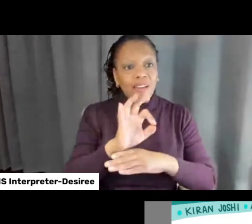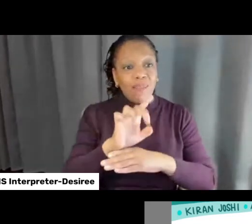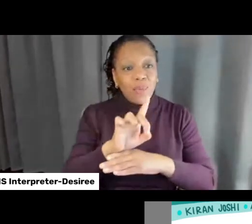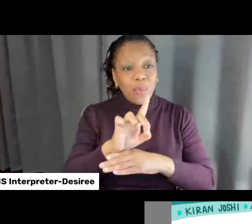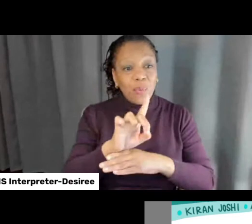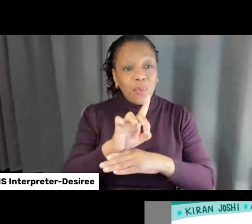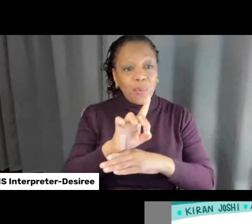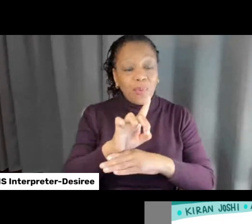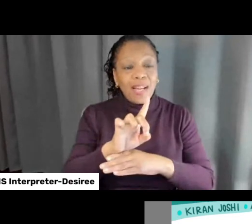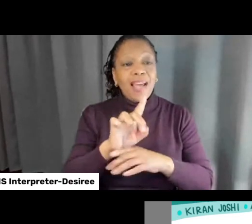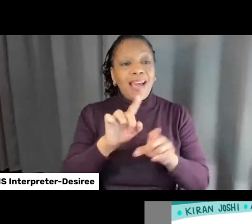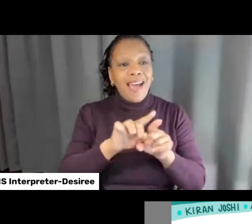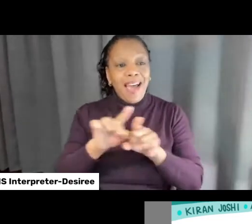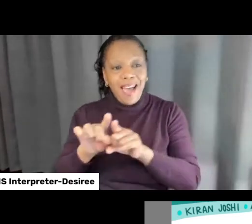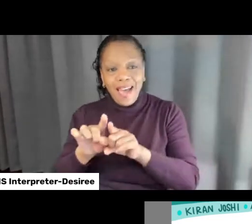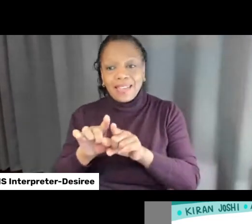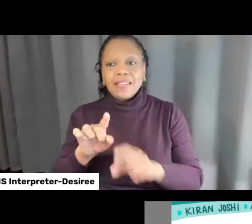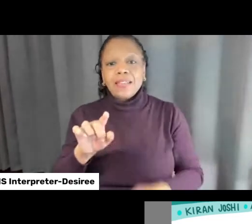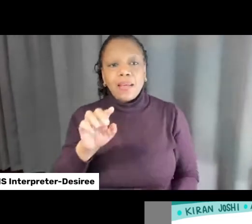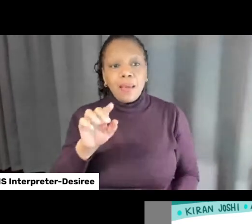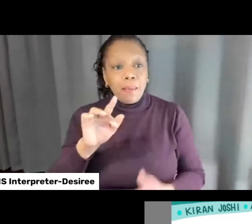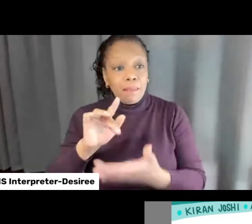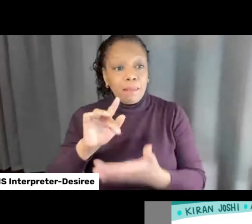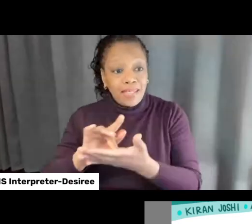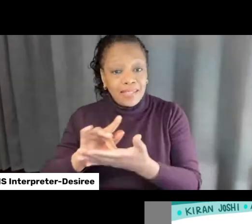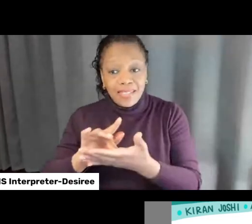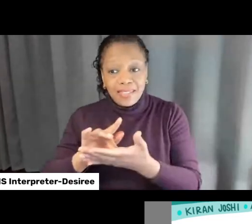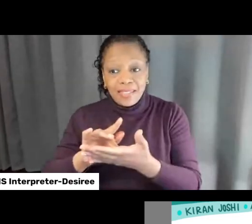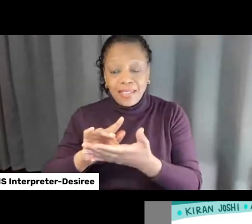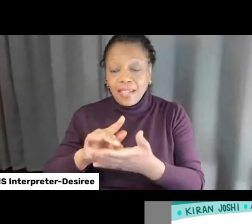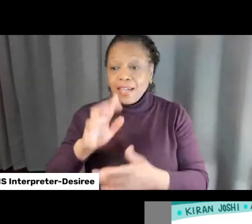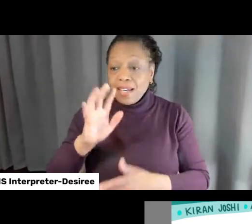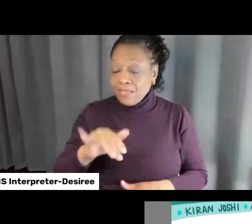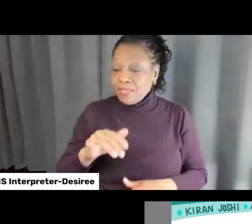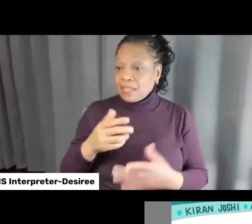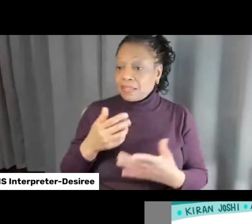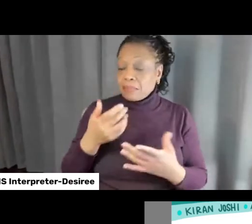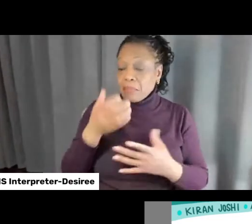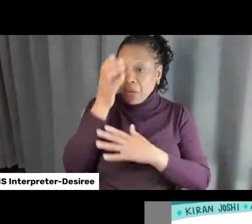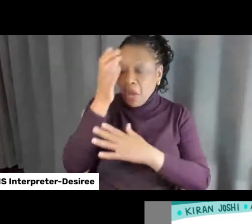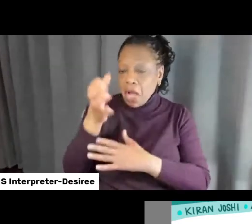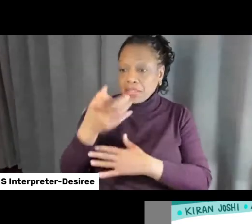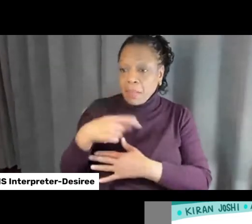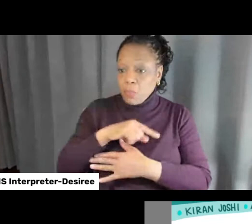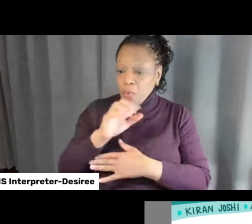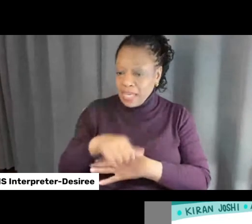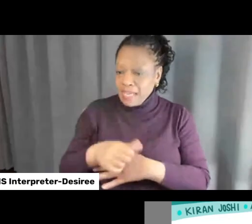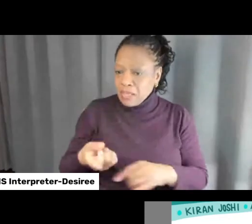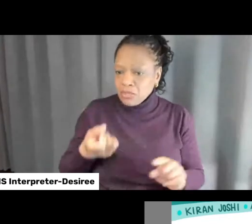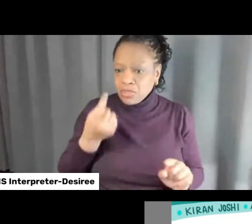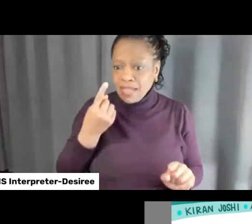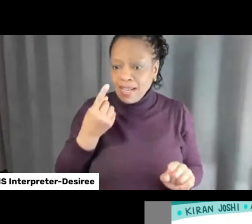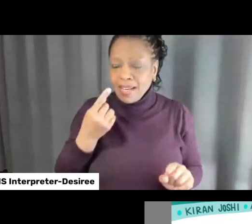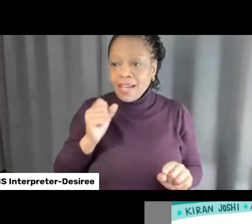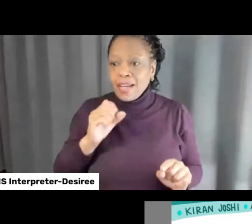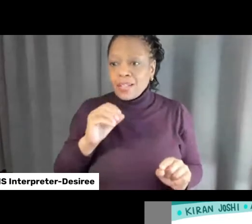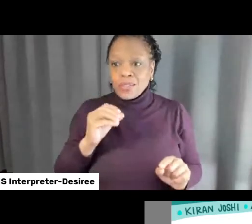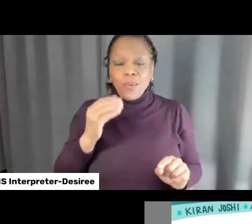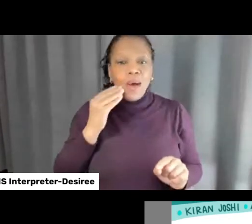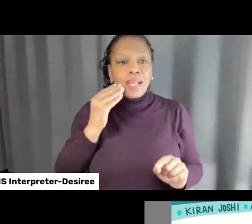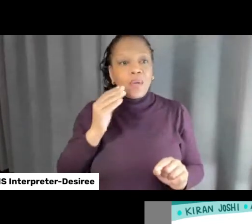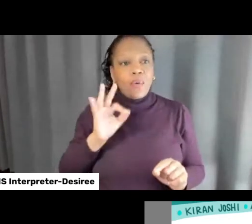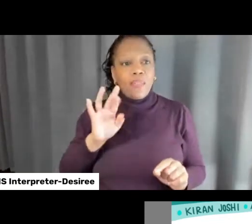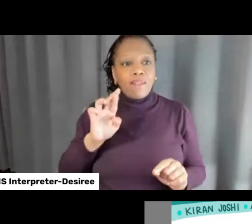that we can all relate to, right? So I have a question for you both. I know that we had, the fresh truck that was outside